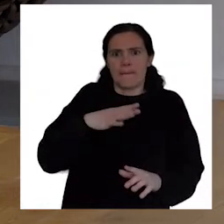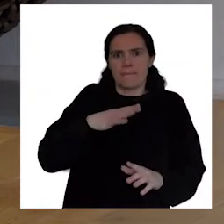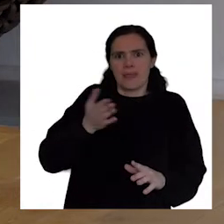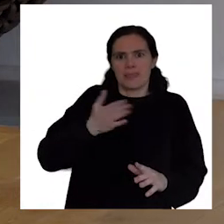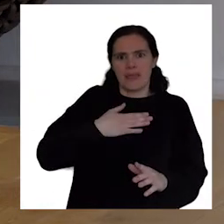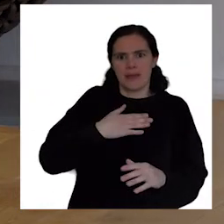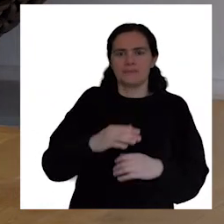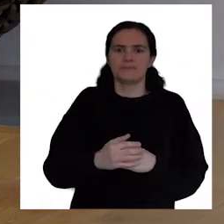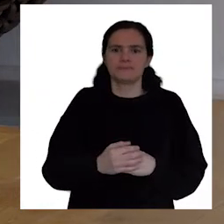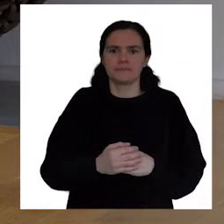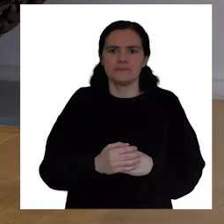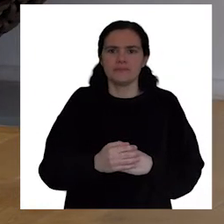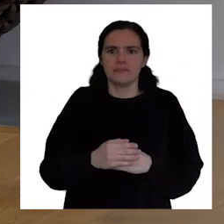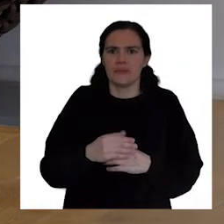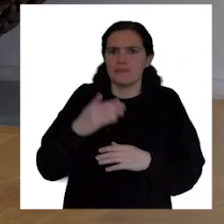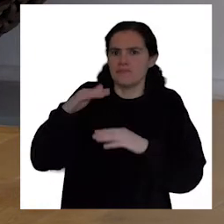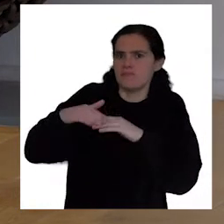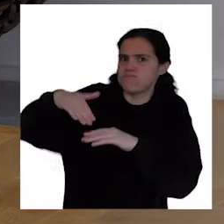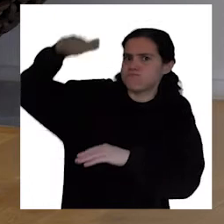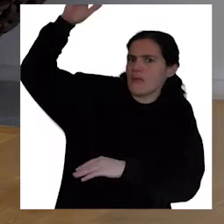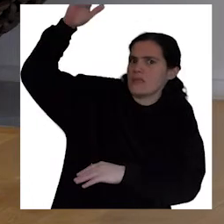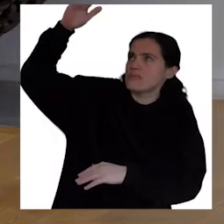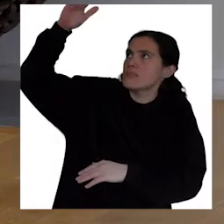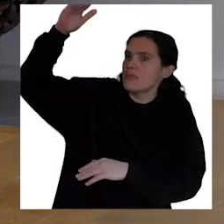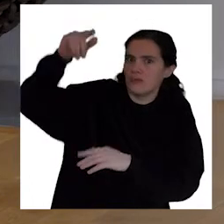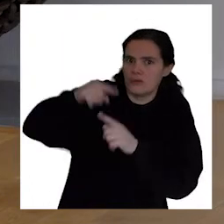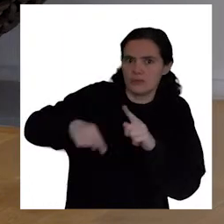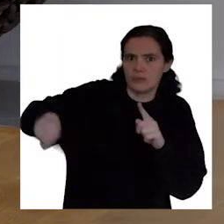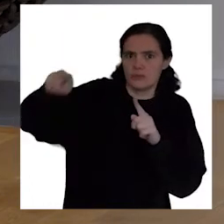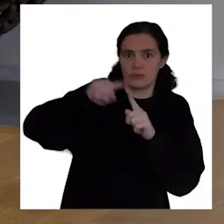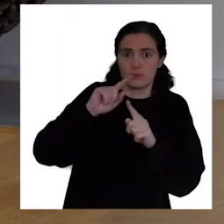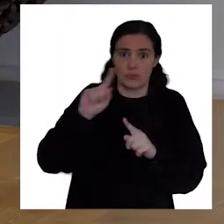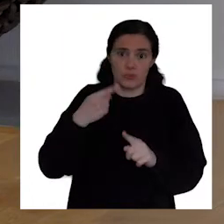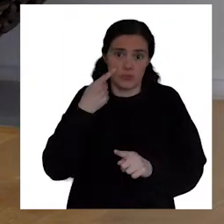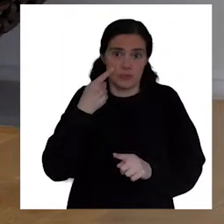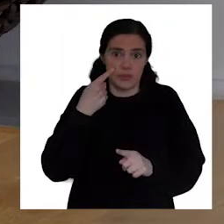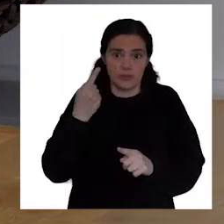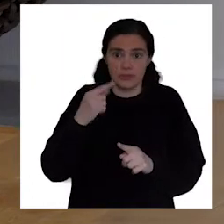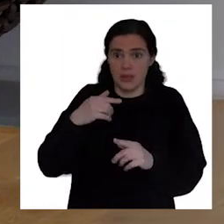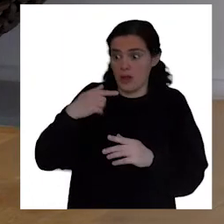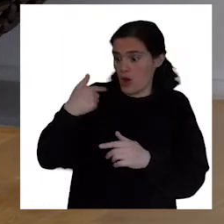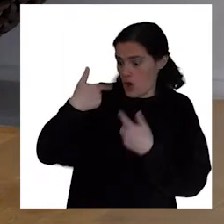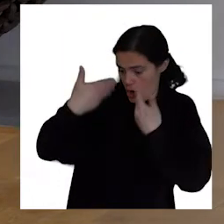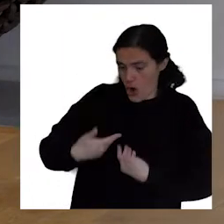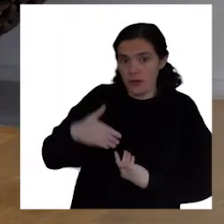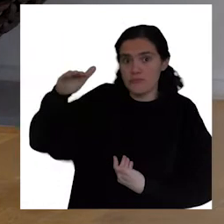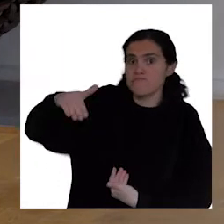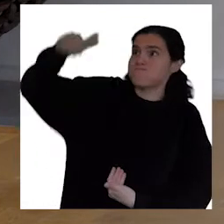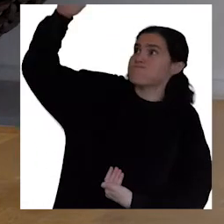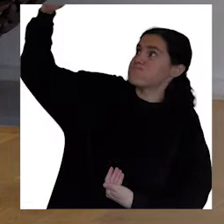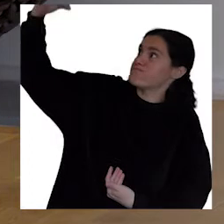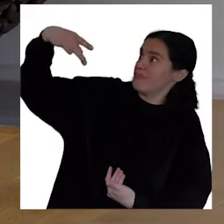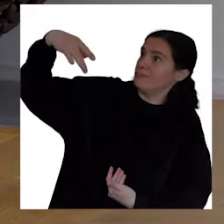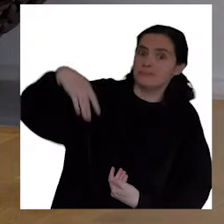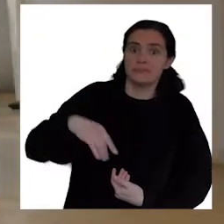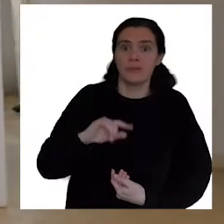object. It's bigger than the tires we know. It's bigger than us. And